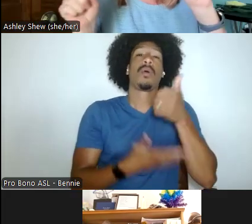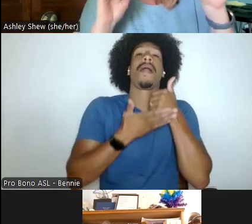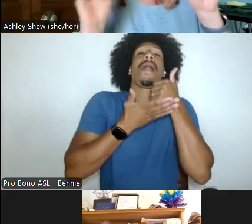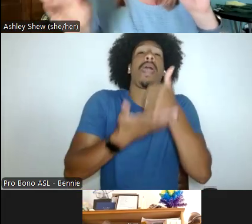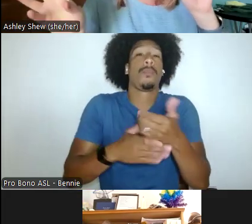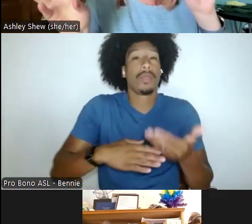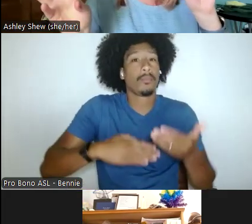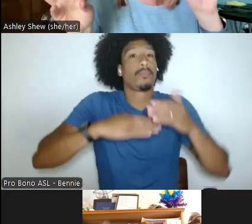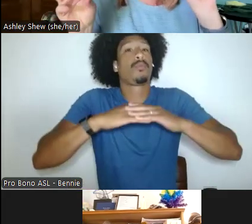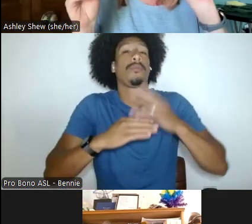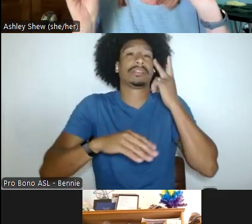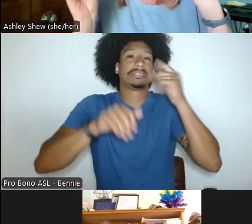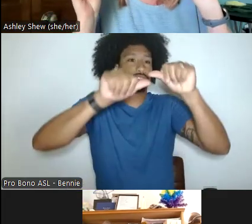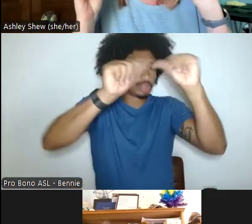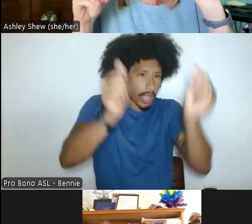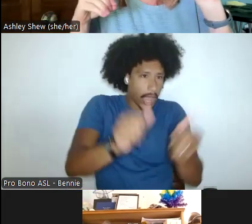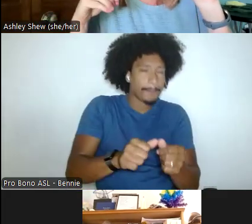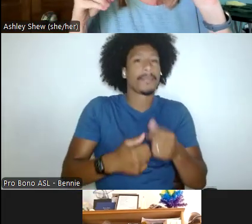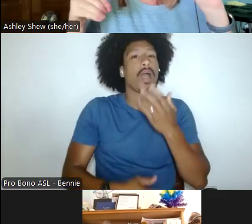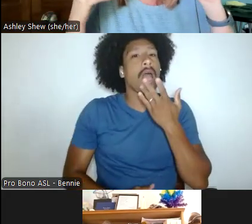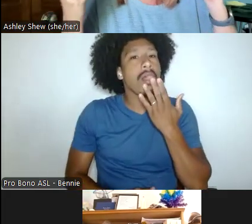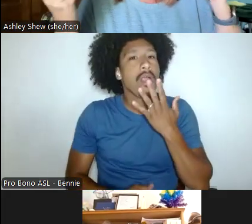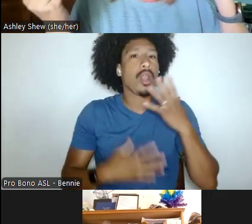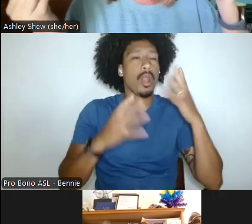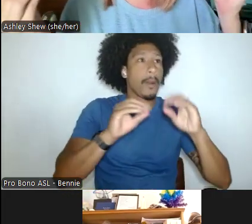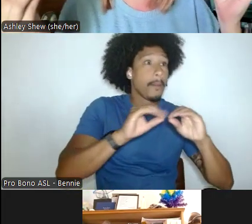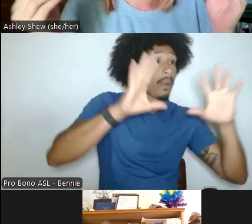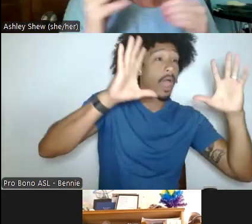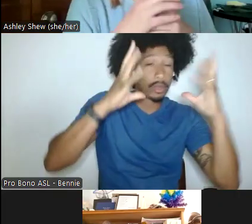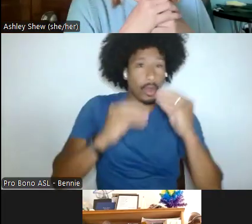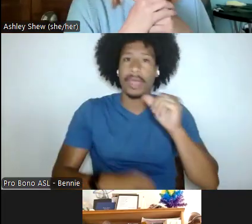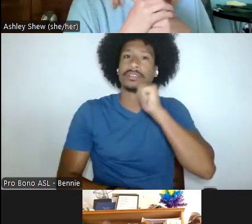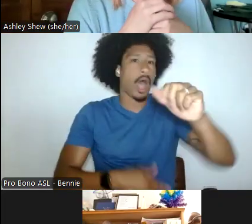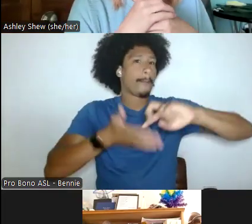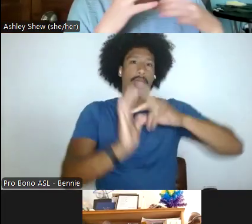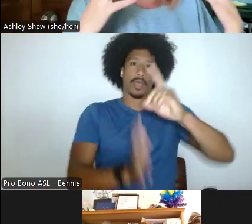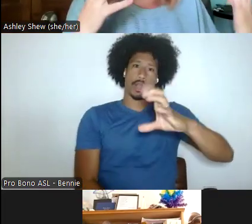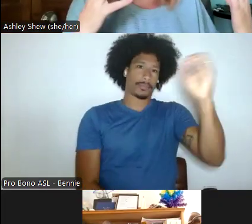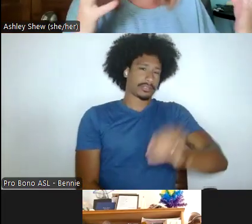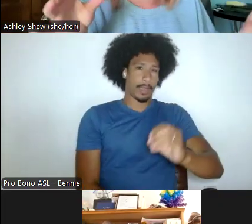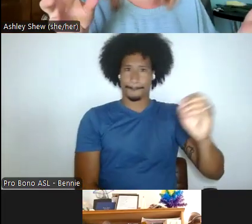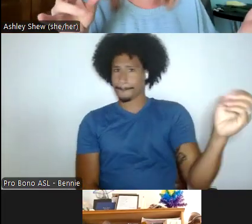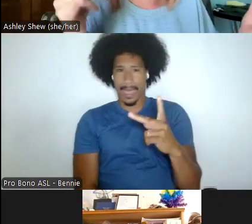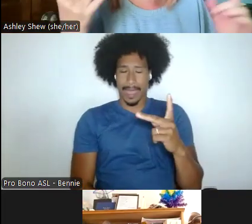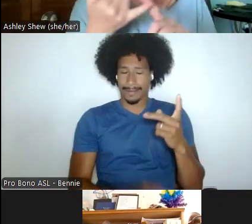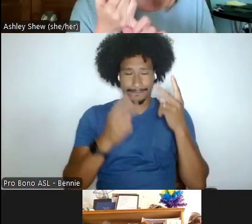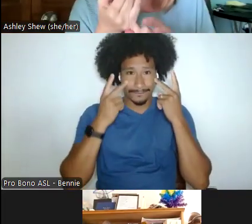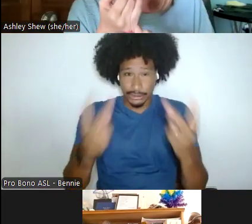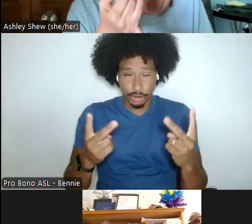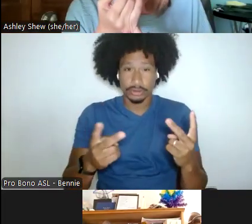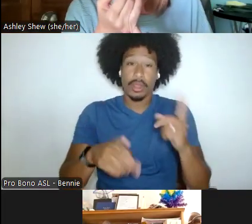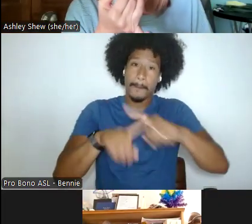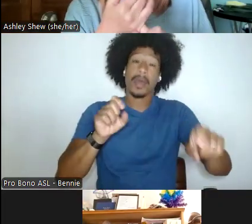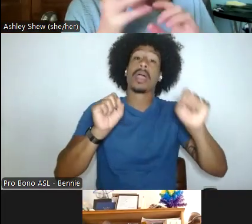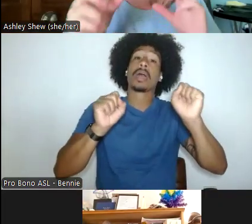color, darkness. It isn't the restoration of vision, but it does allow people to say cross the